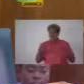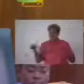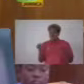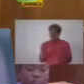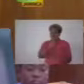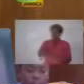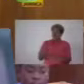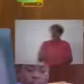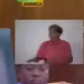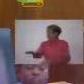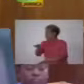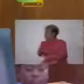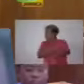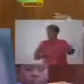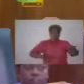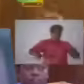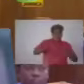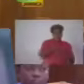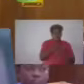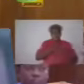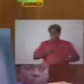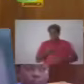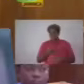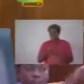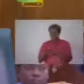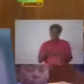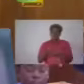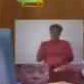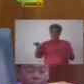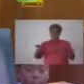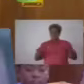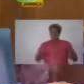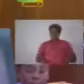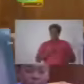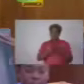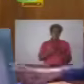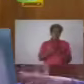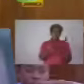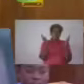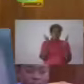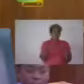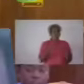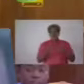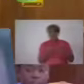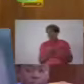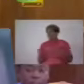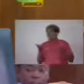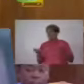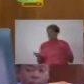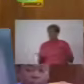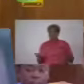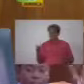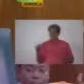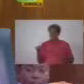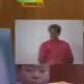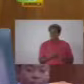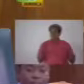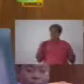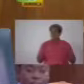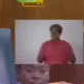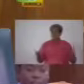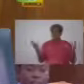night with entertainment spaces, movie towns, and everything there, a party